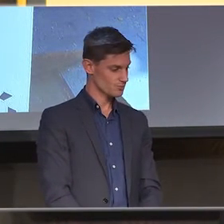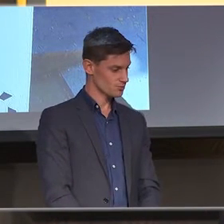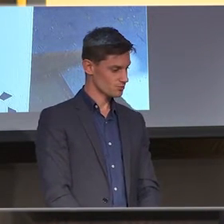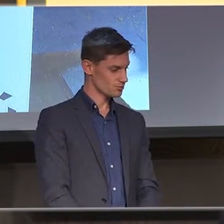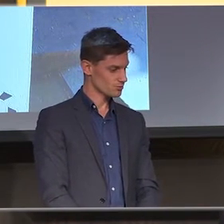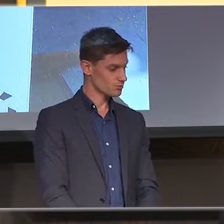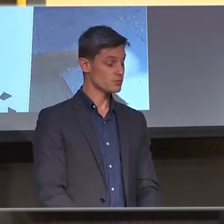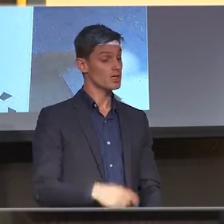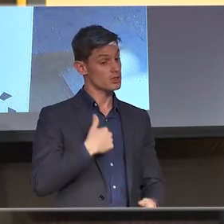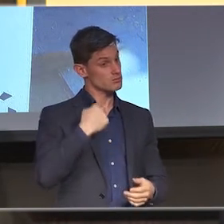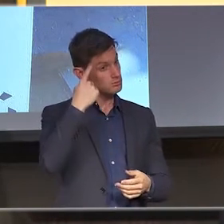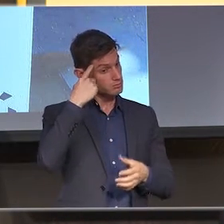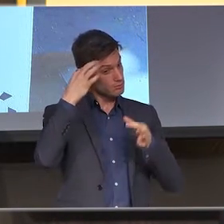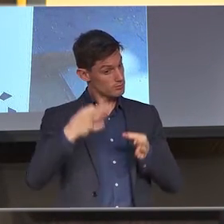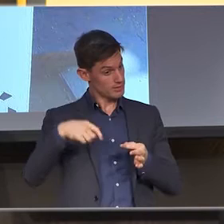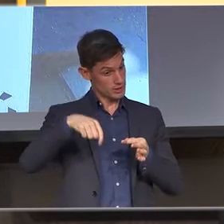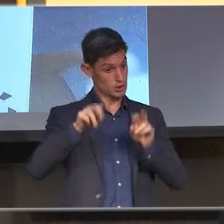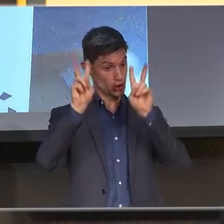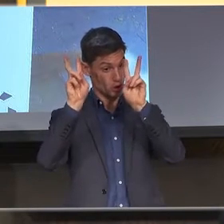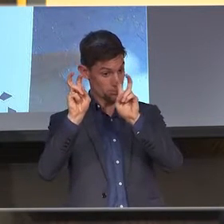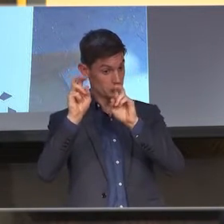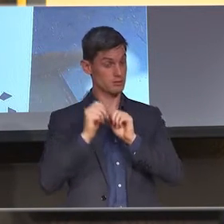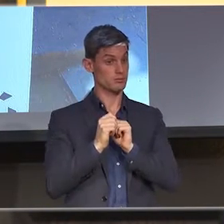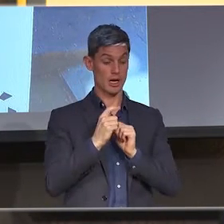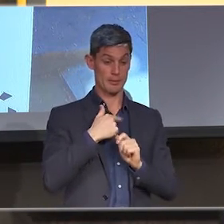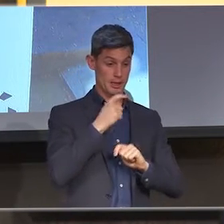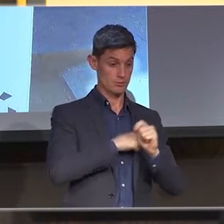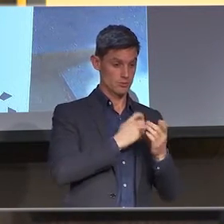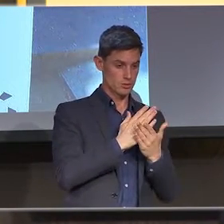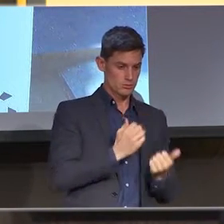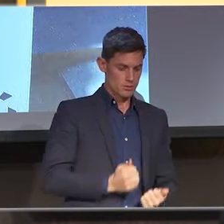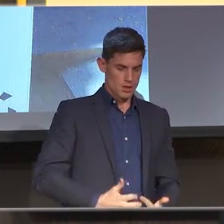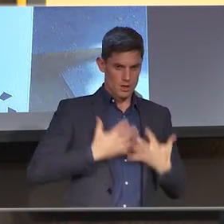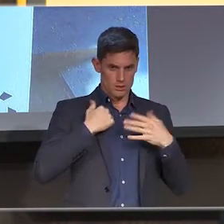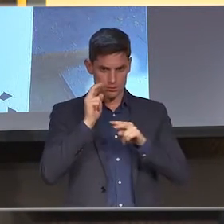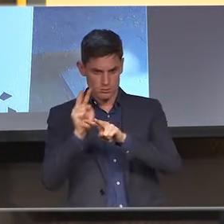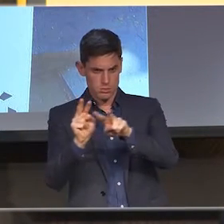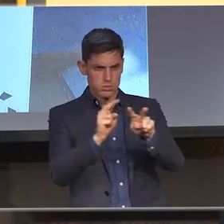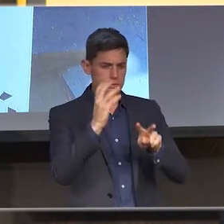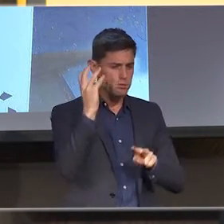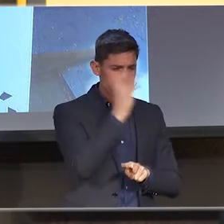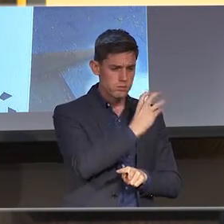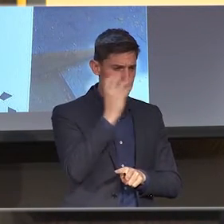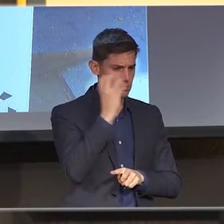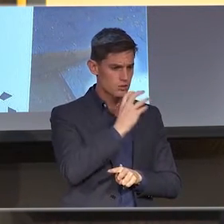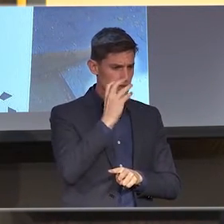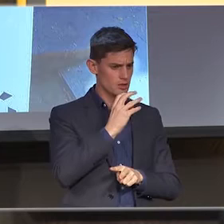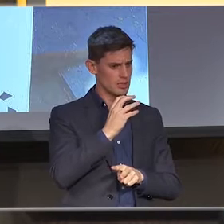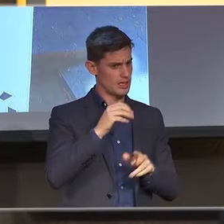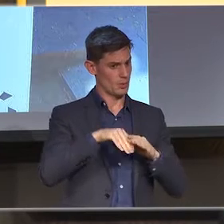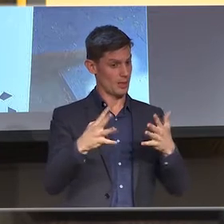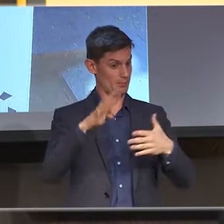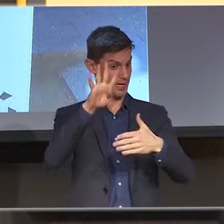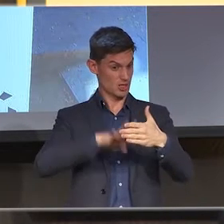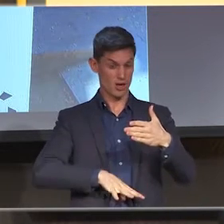I decided on this topic in June when I first heard about it because I was so inspired by what was happening by a woman younger than me